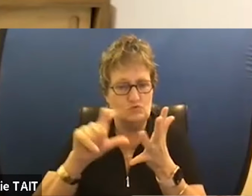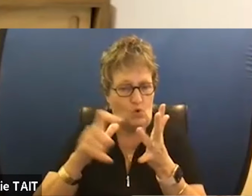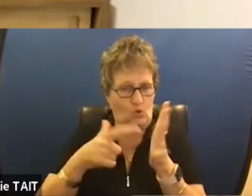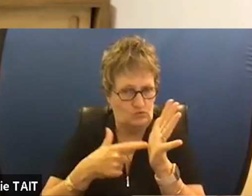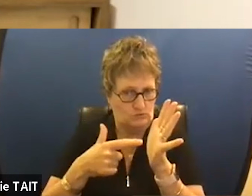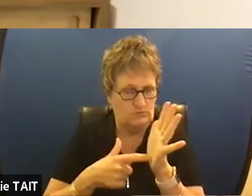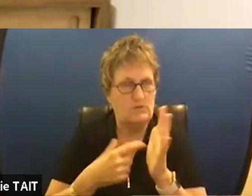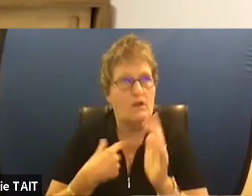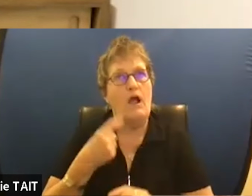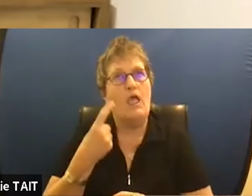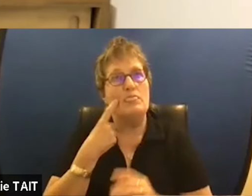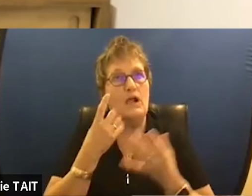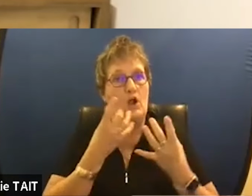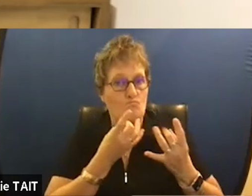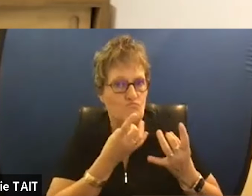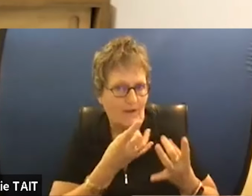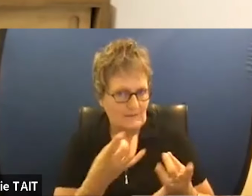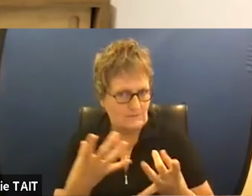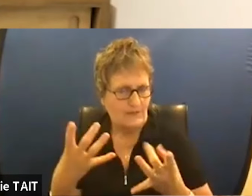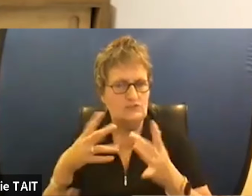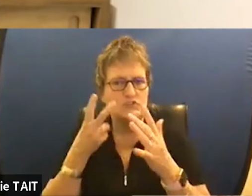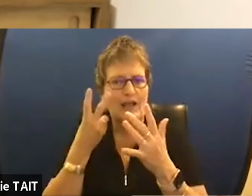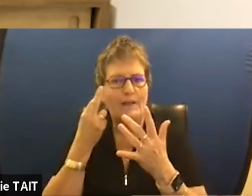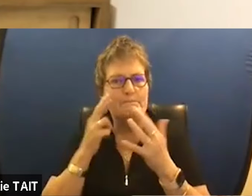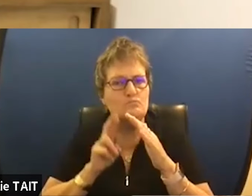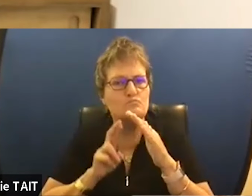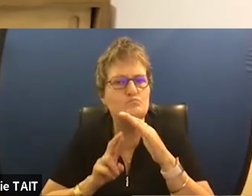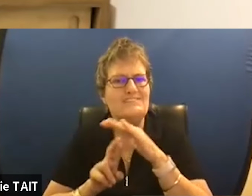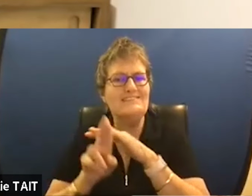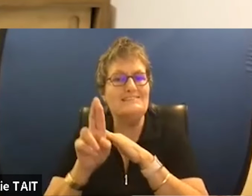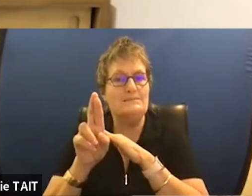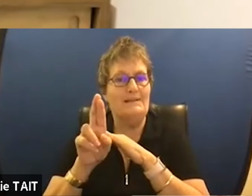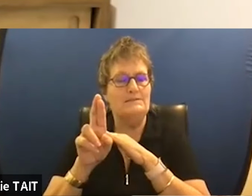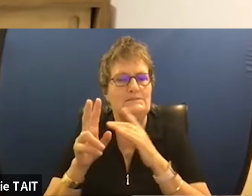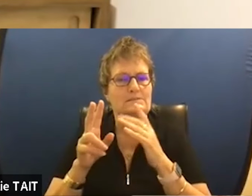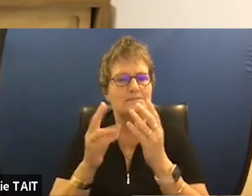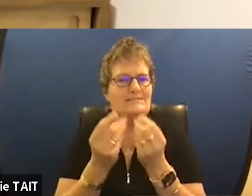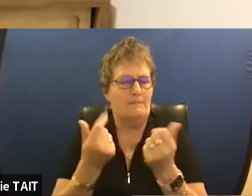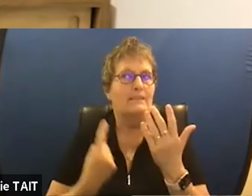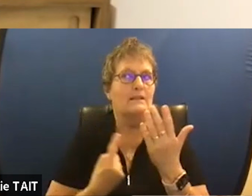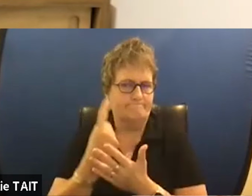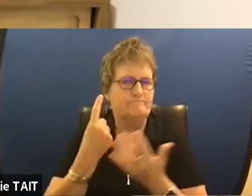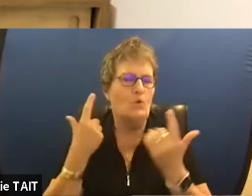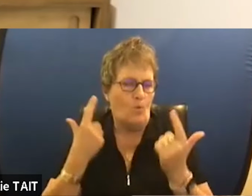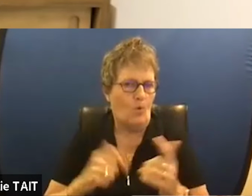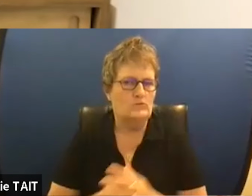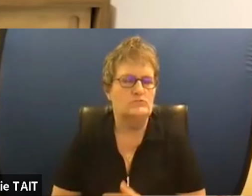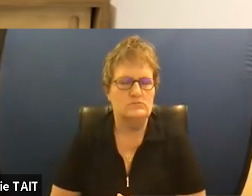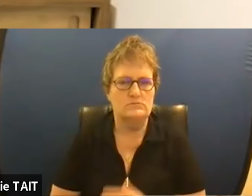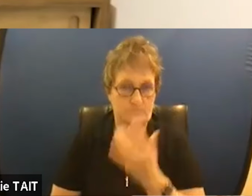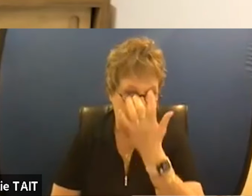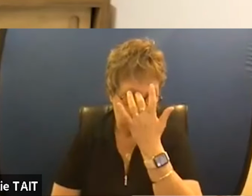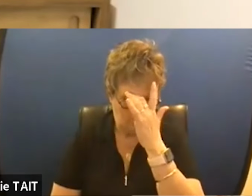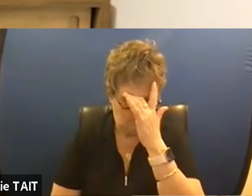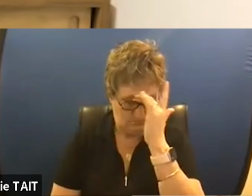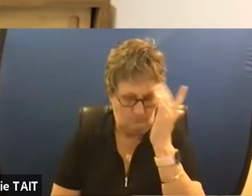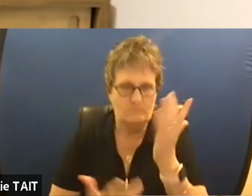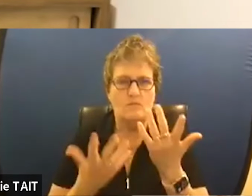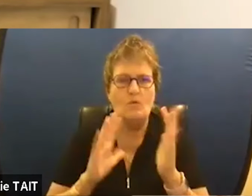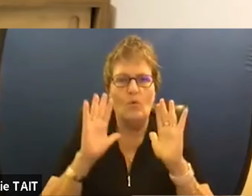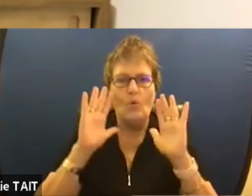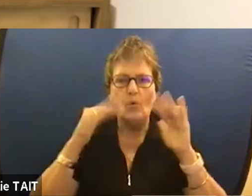I think the preparation and predictability was one that came up a lot. So what Autism Friendly